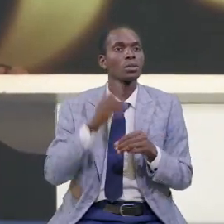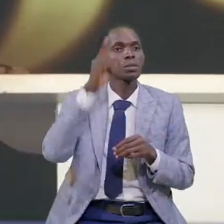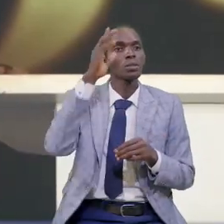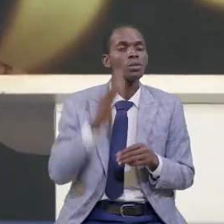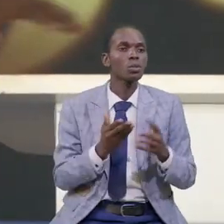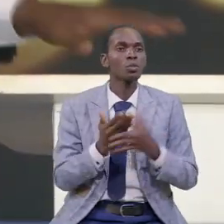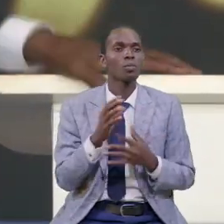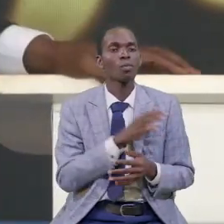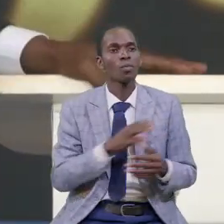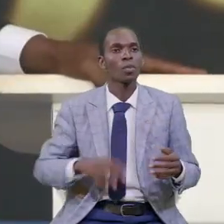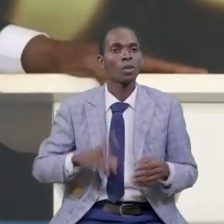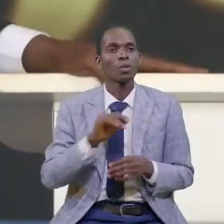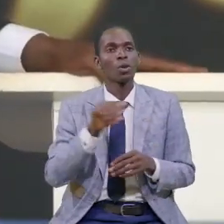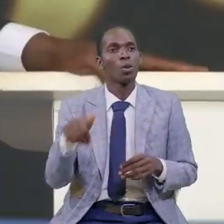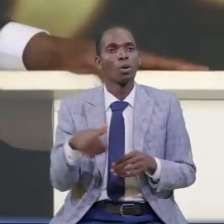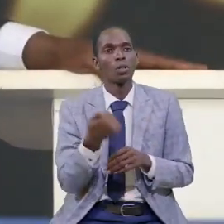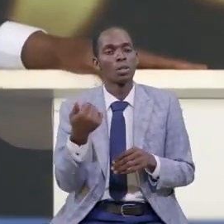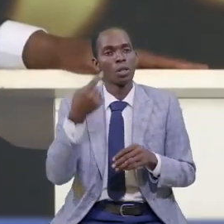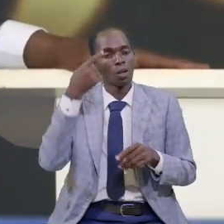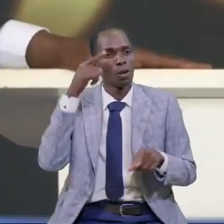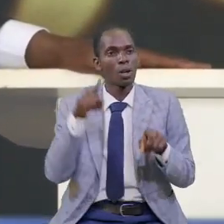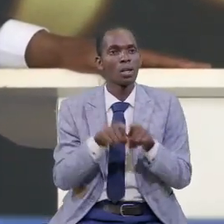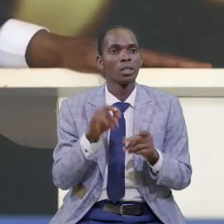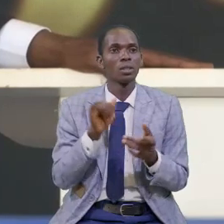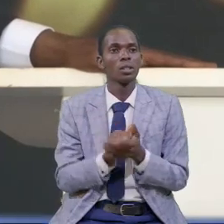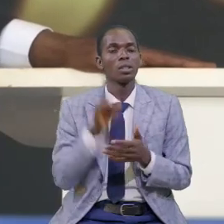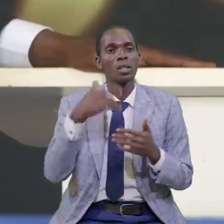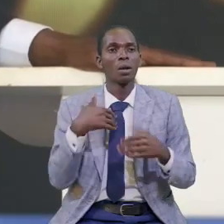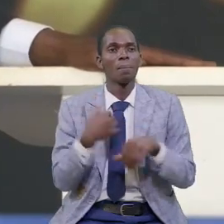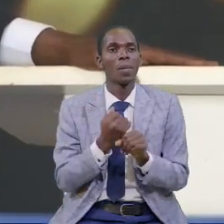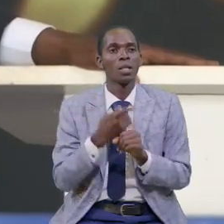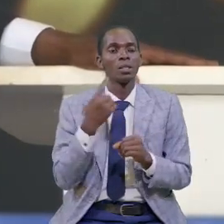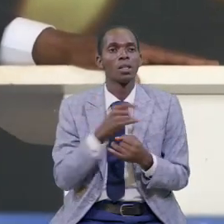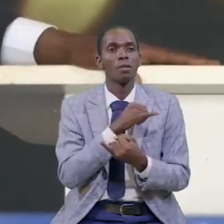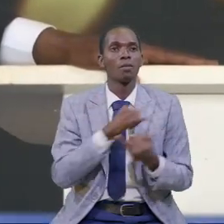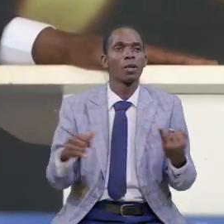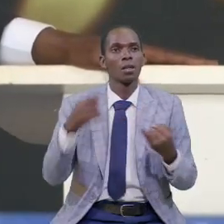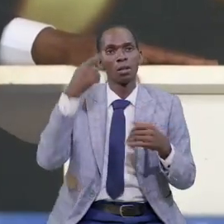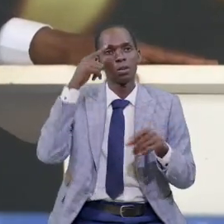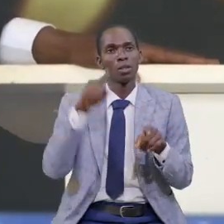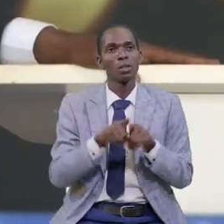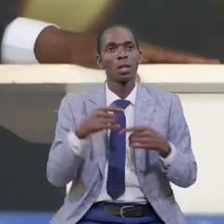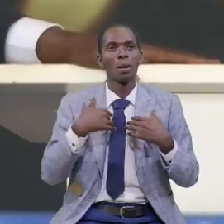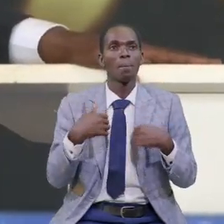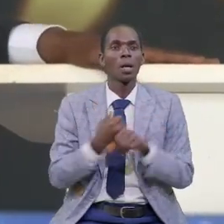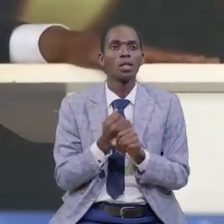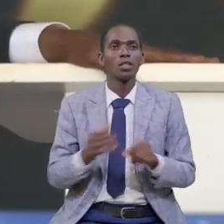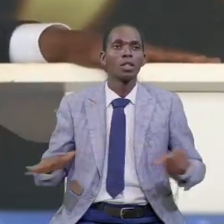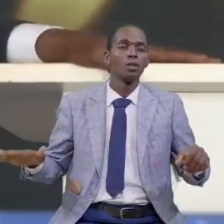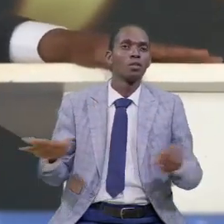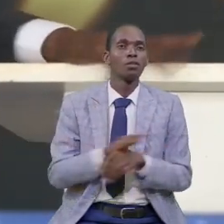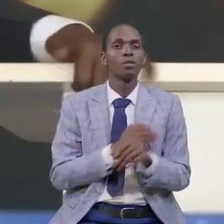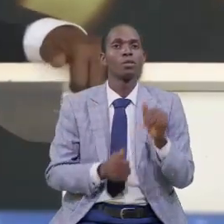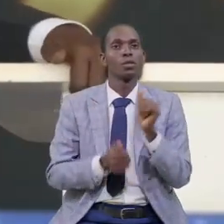covenant will come. He has made the final covenant. He has made the fullest covenant. He has